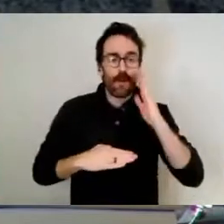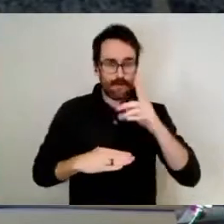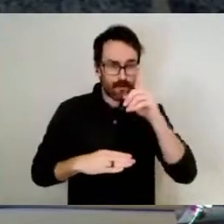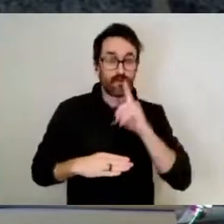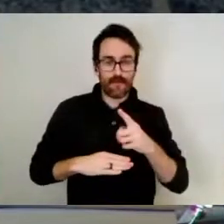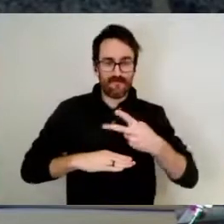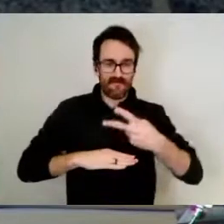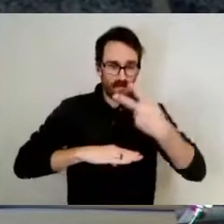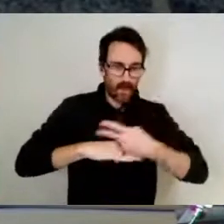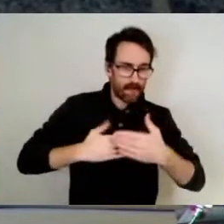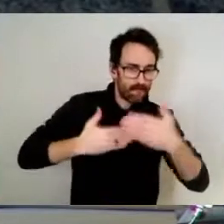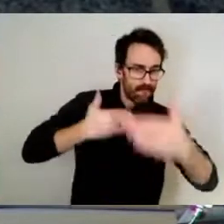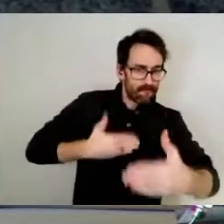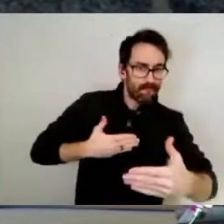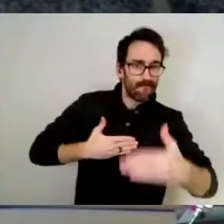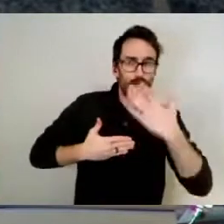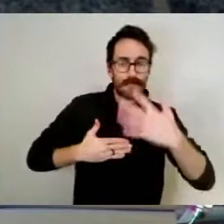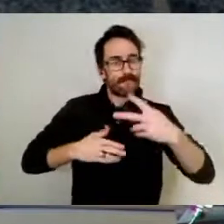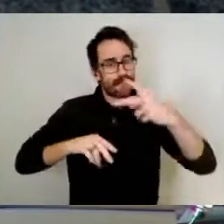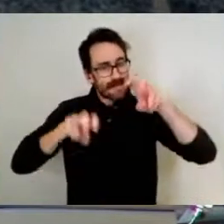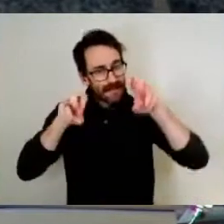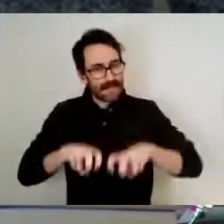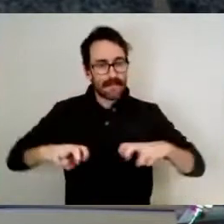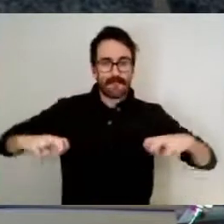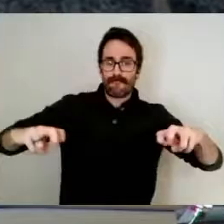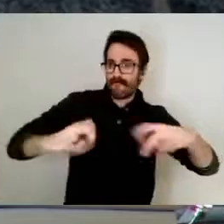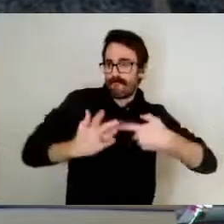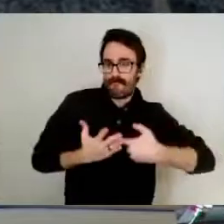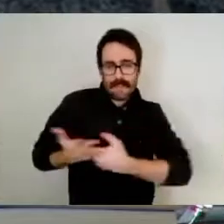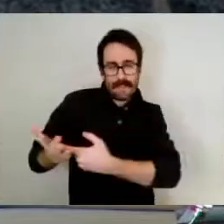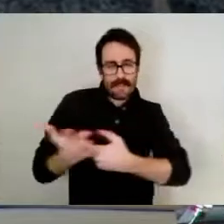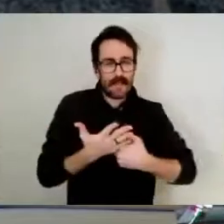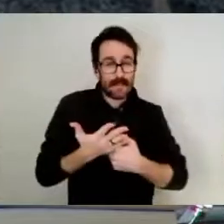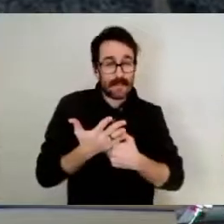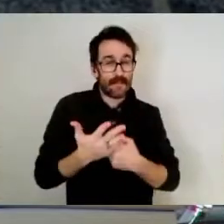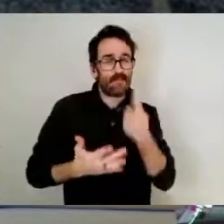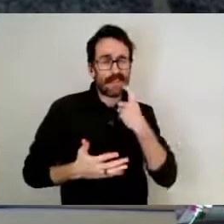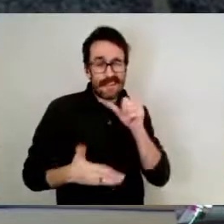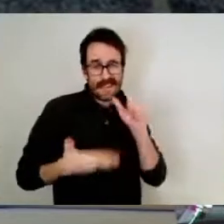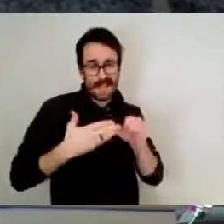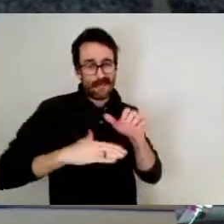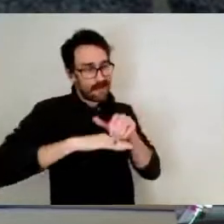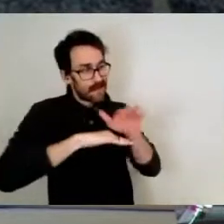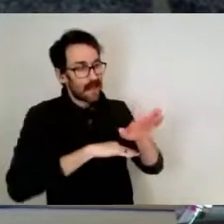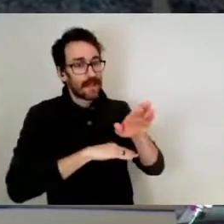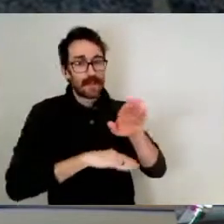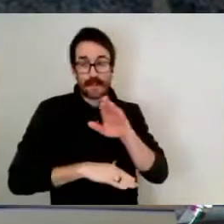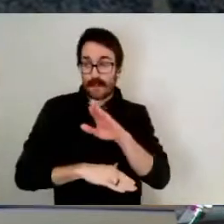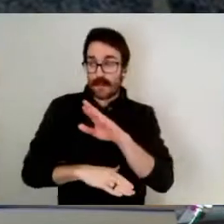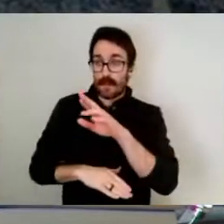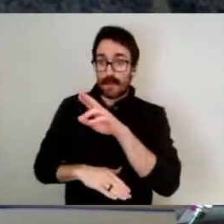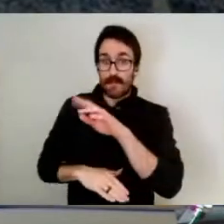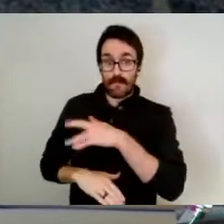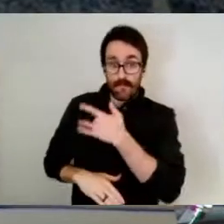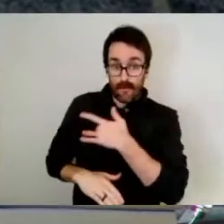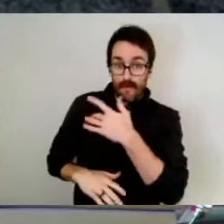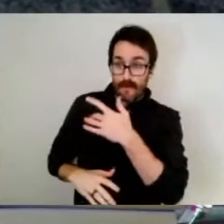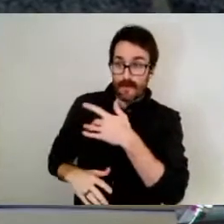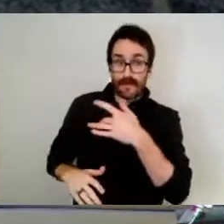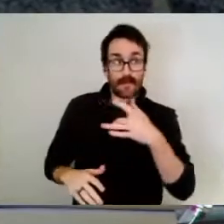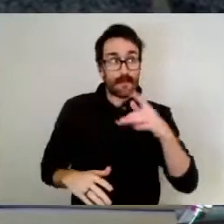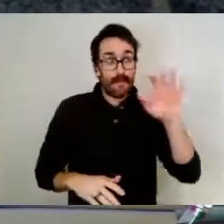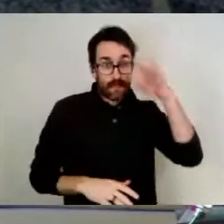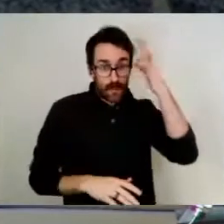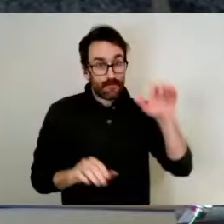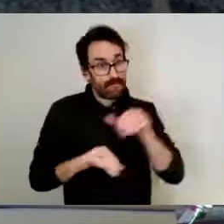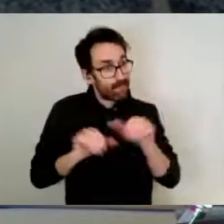able to find some common ground on some aspects that at least the truckers would get a hearing. But their behavior